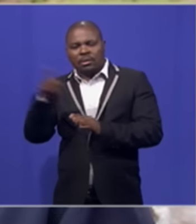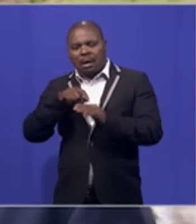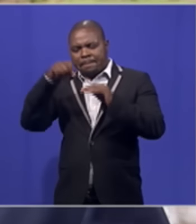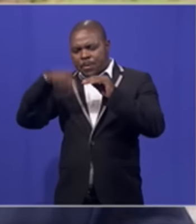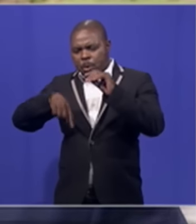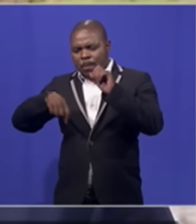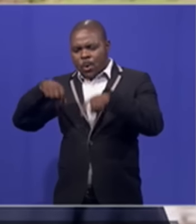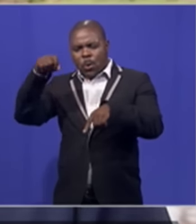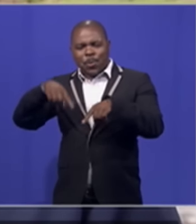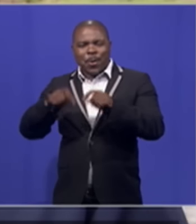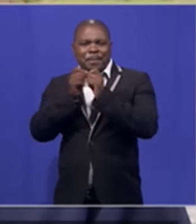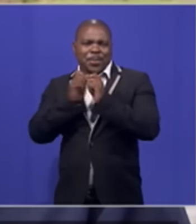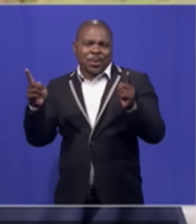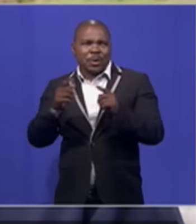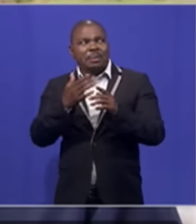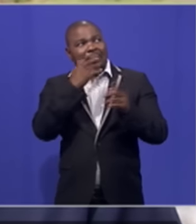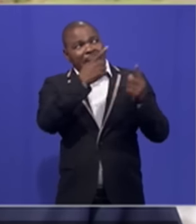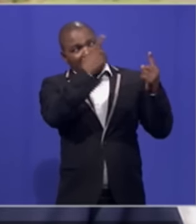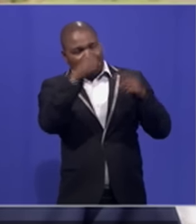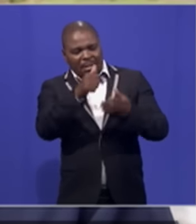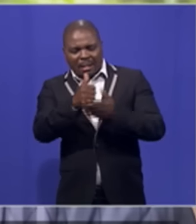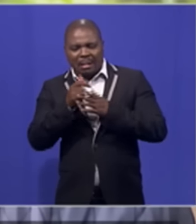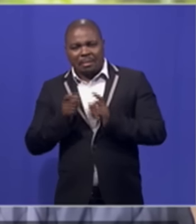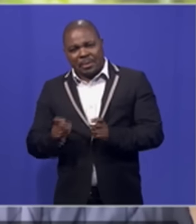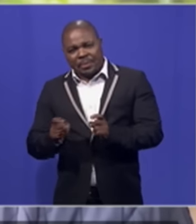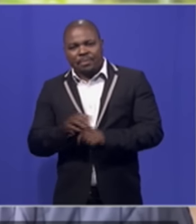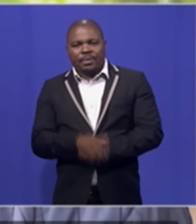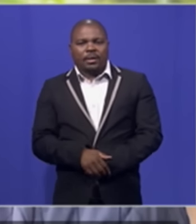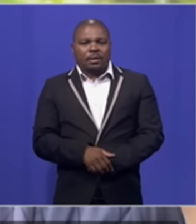kwa metsi ka moare ba tshwanetse bate ba re thusenyana ka pele.